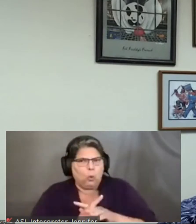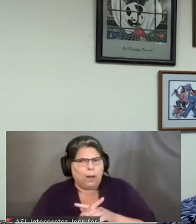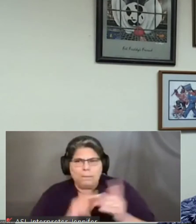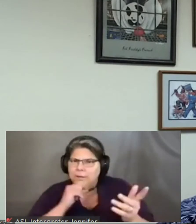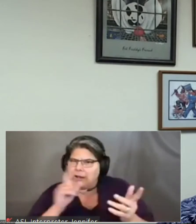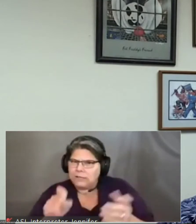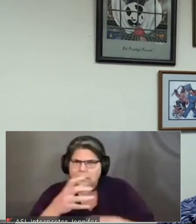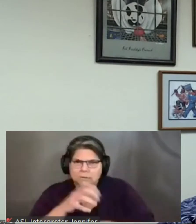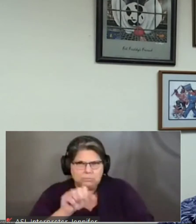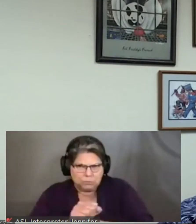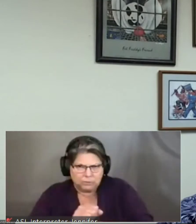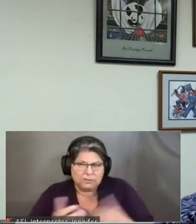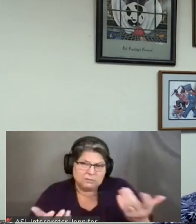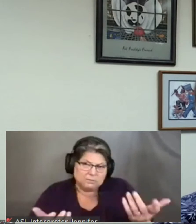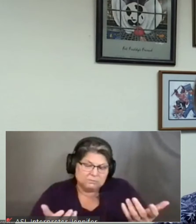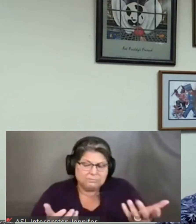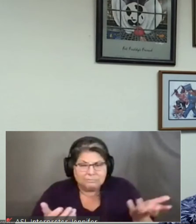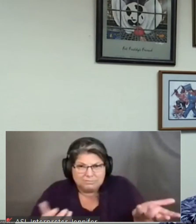does that answer your question?